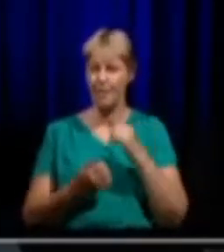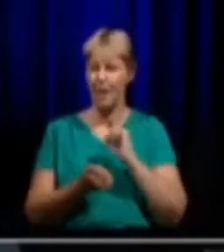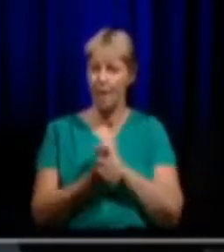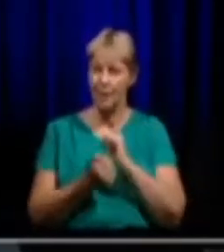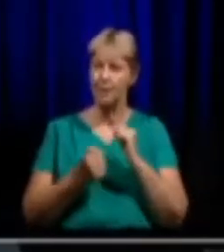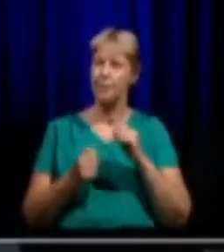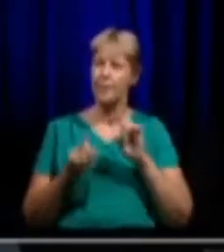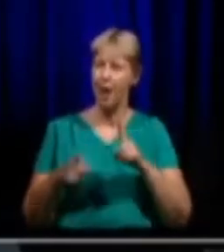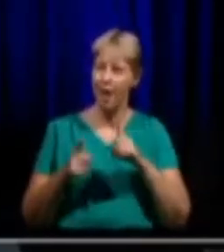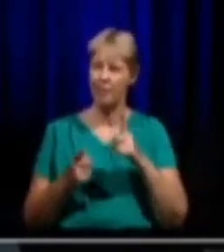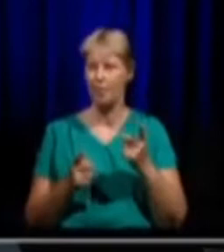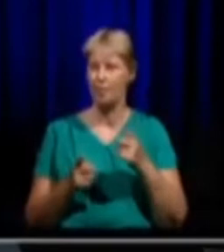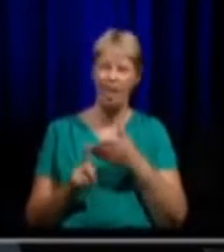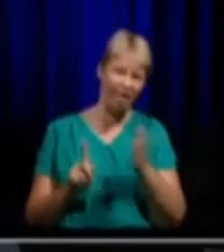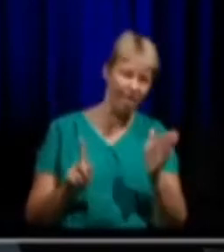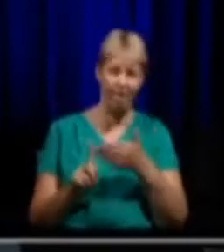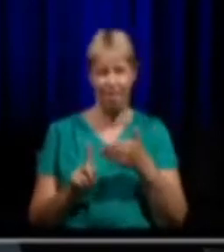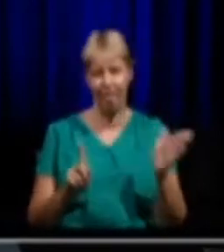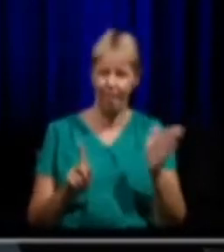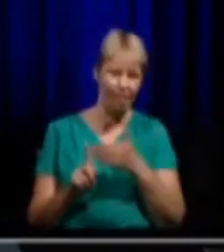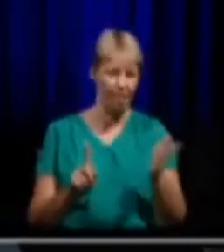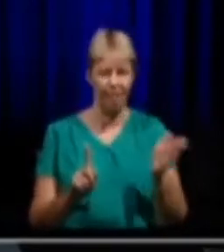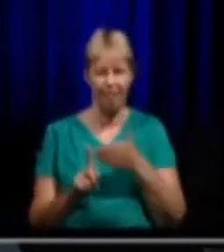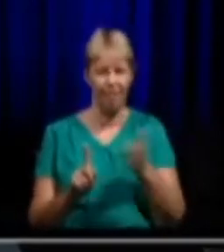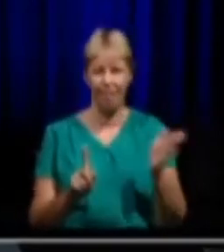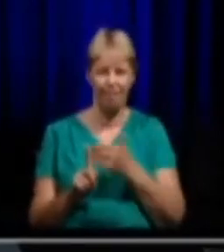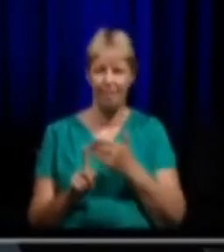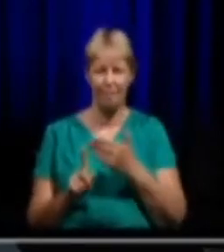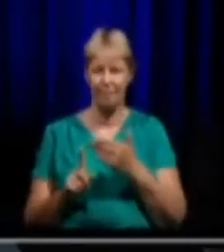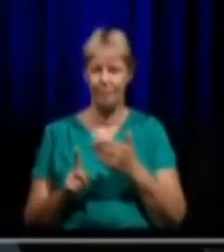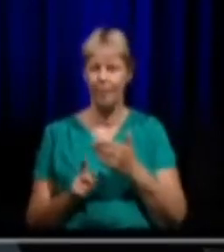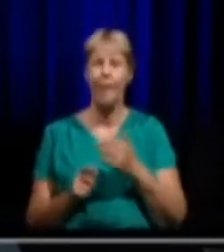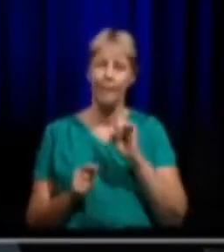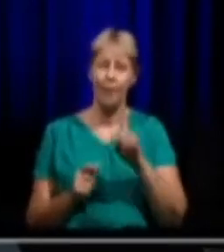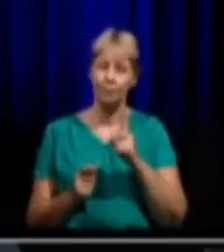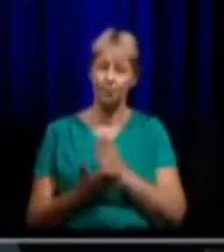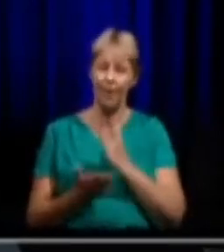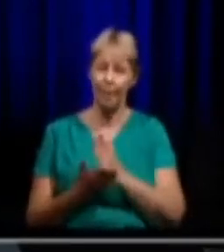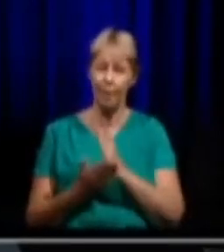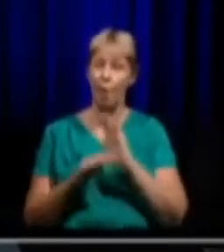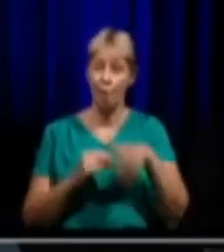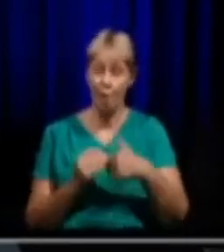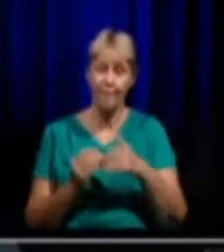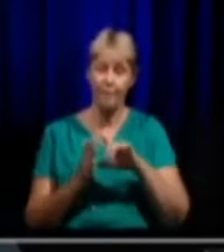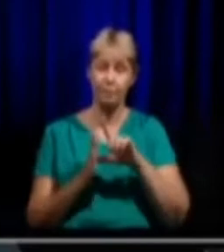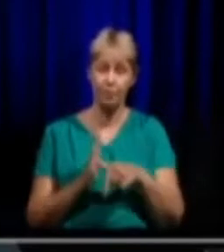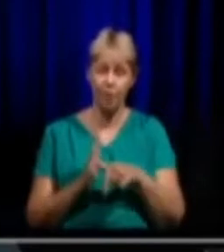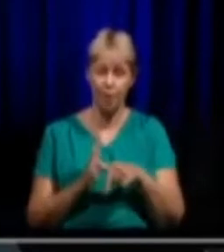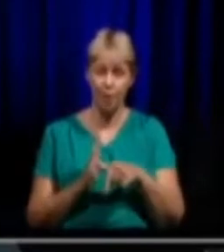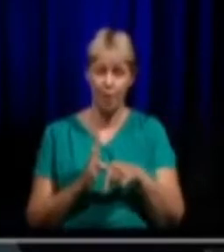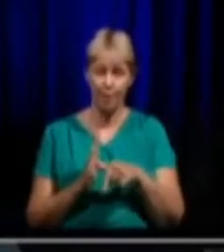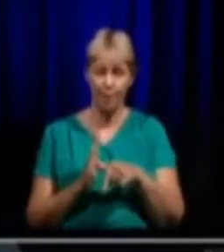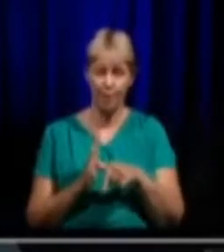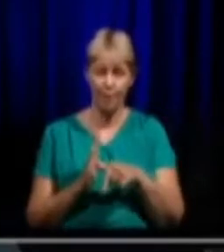recenter and get back onto it. But I don't think that matters. I think if over time we are